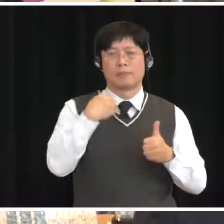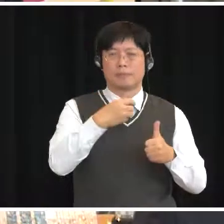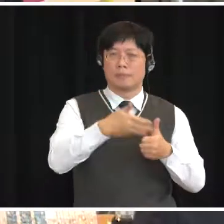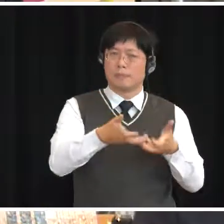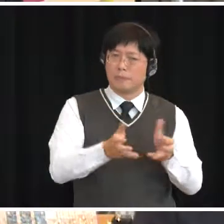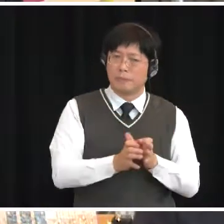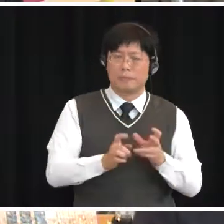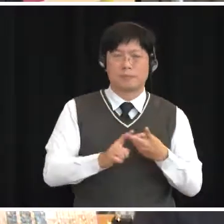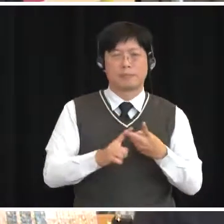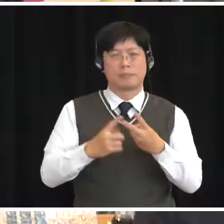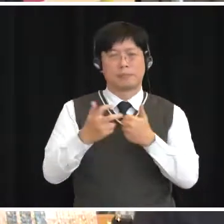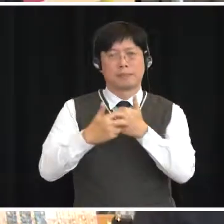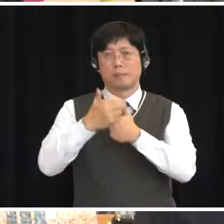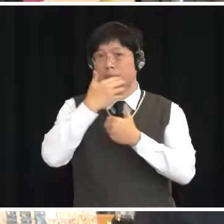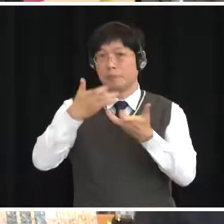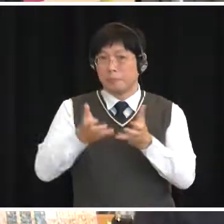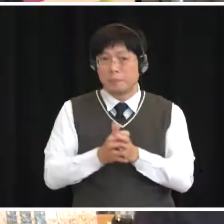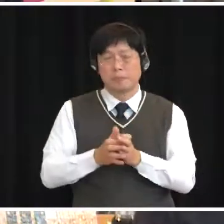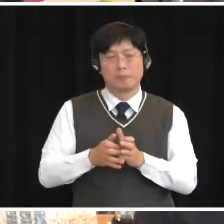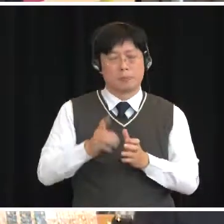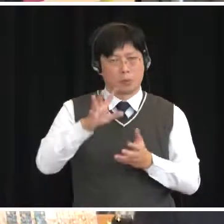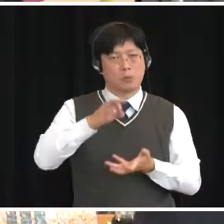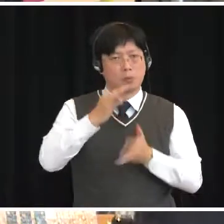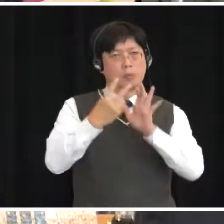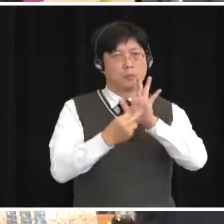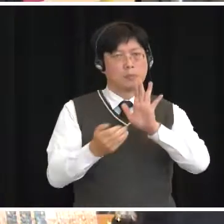urban areas.